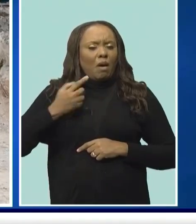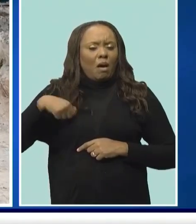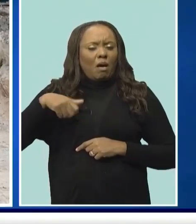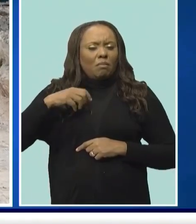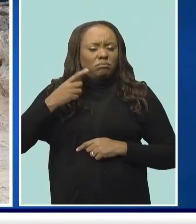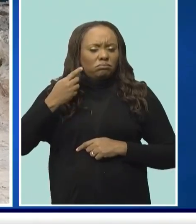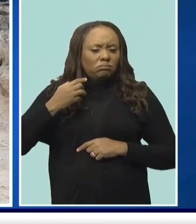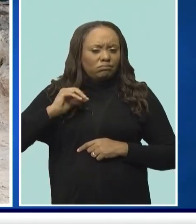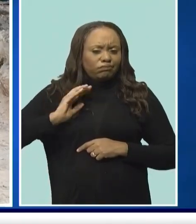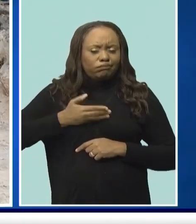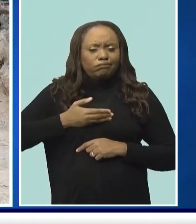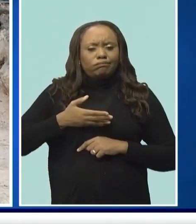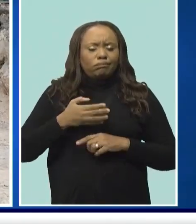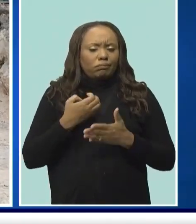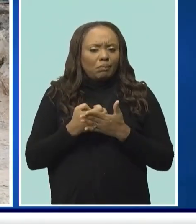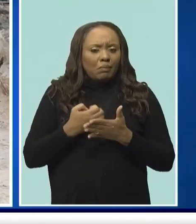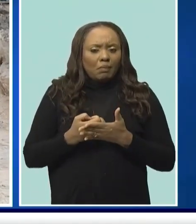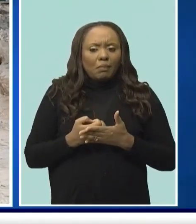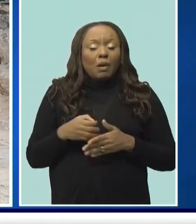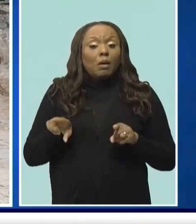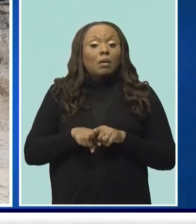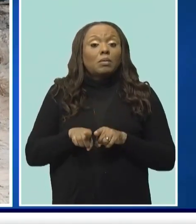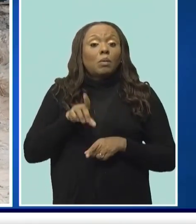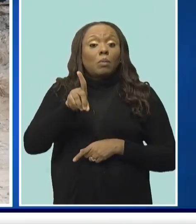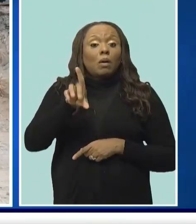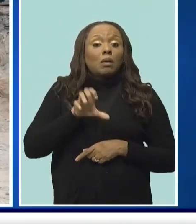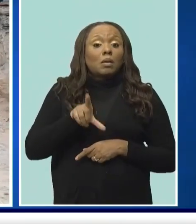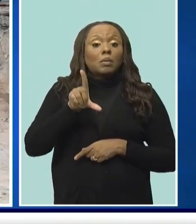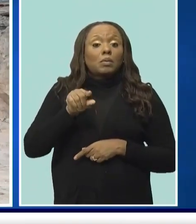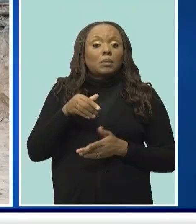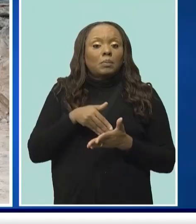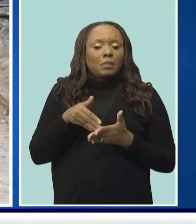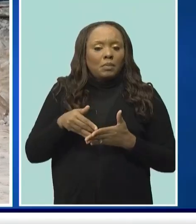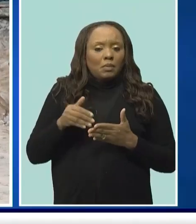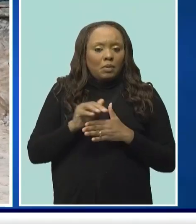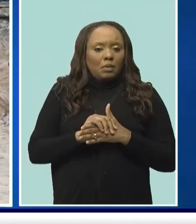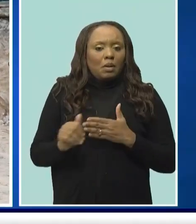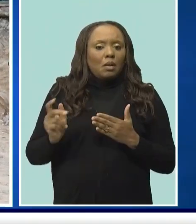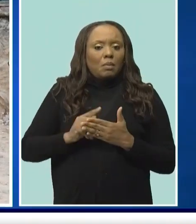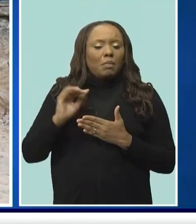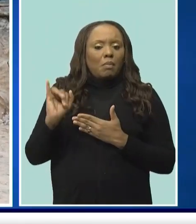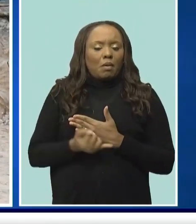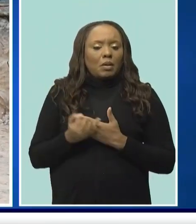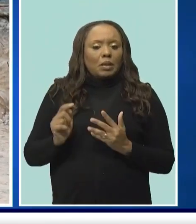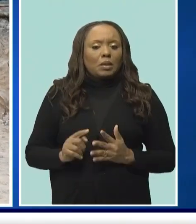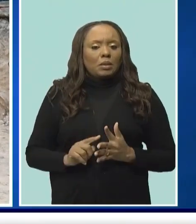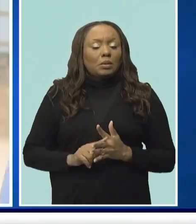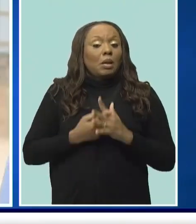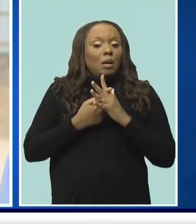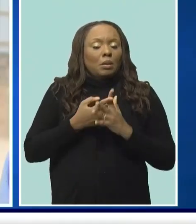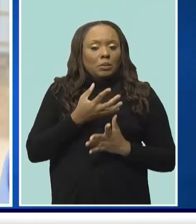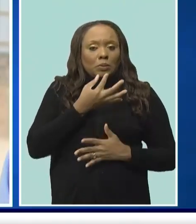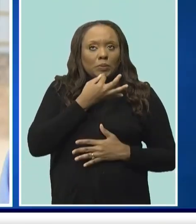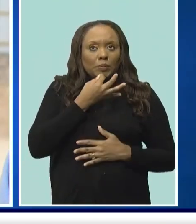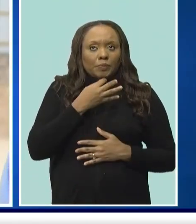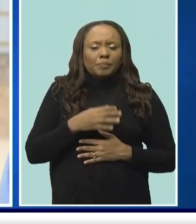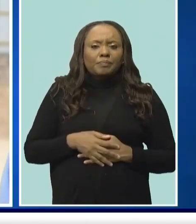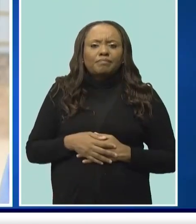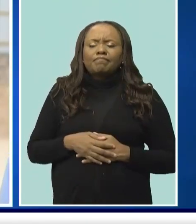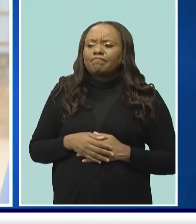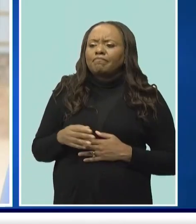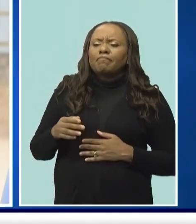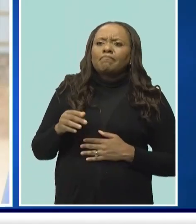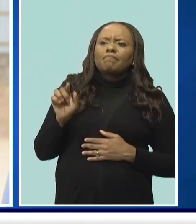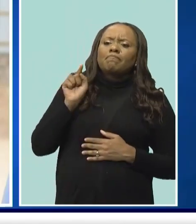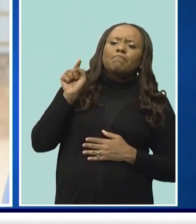revealing a $120 million investment project is also about to begin. Just across the road at the